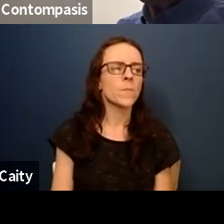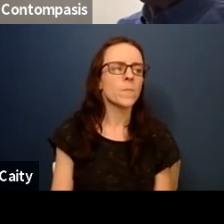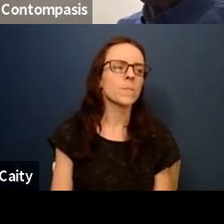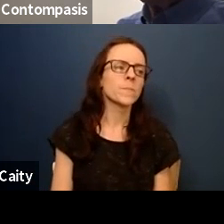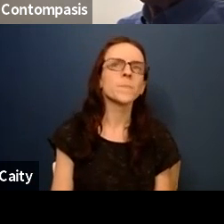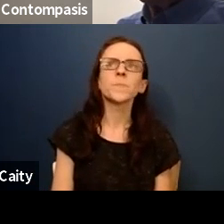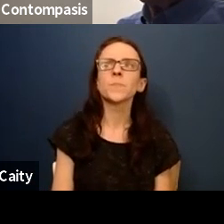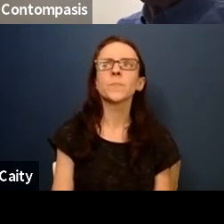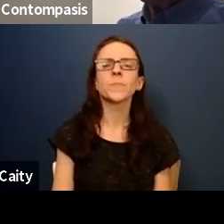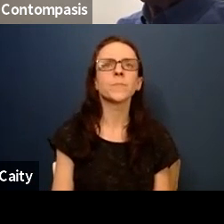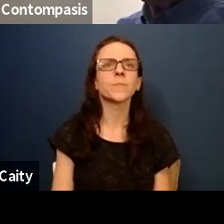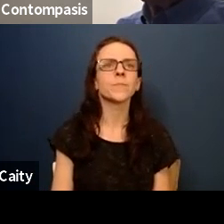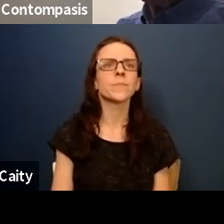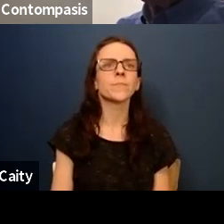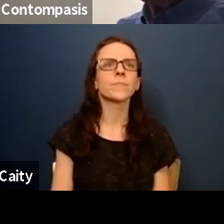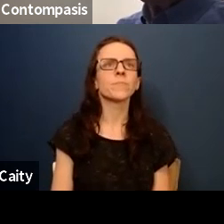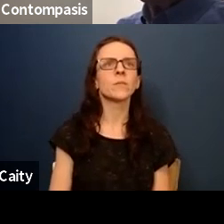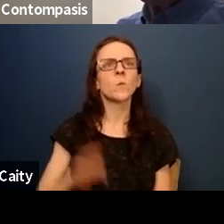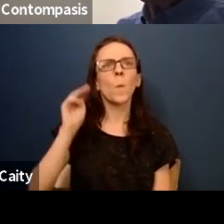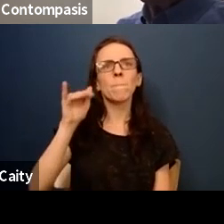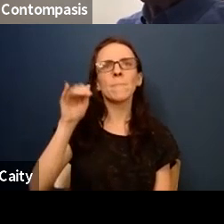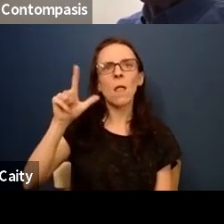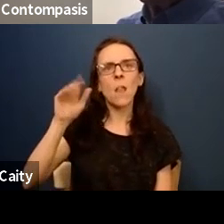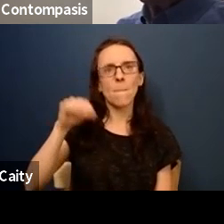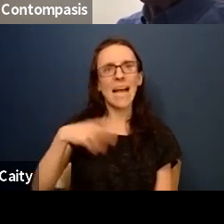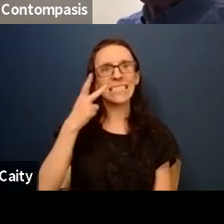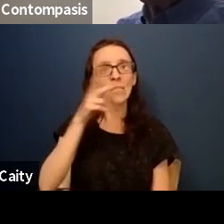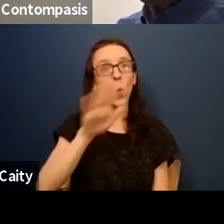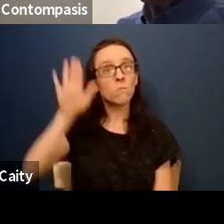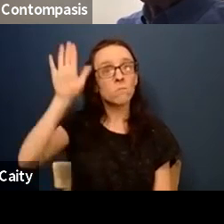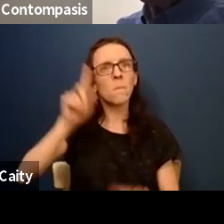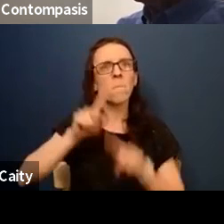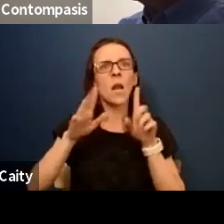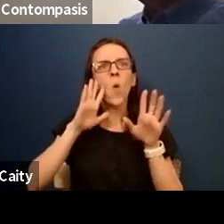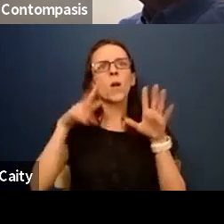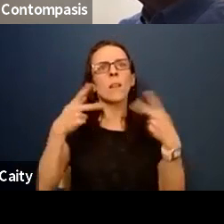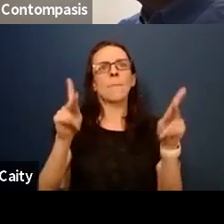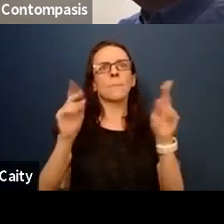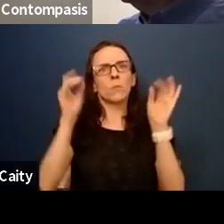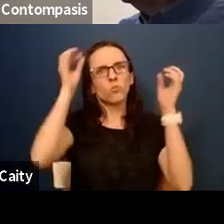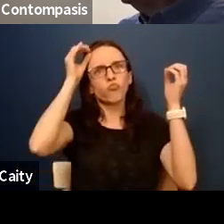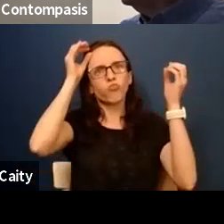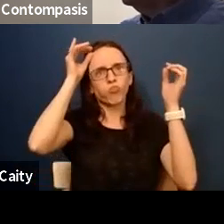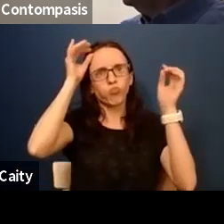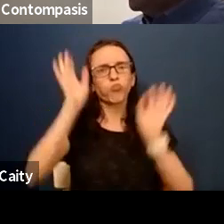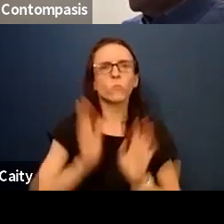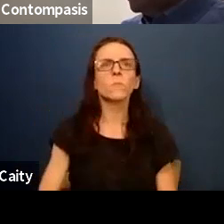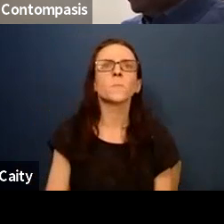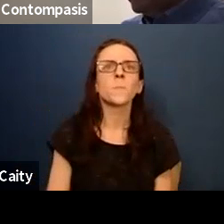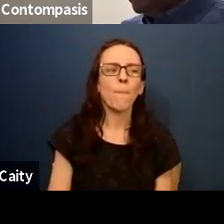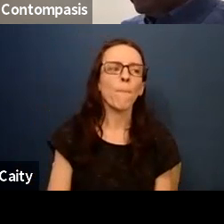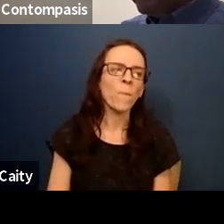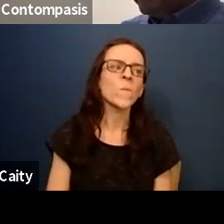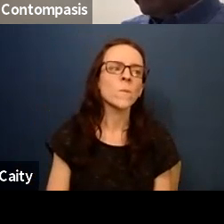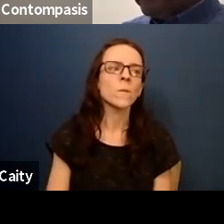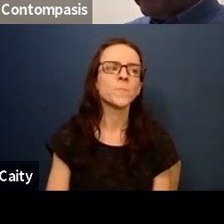I'm going to give it 1 more minute, Ms. Lum, and then I'll come to you first. I just want to give folks a second to just digest that,